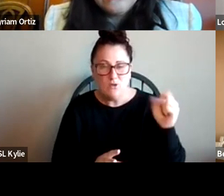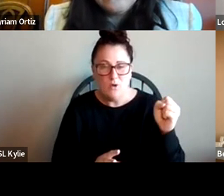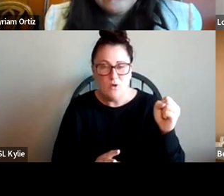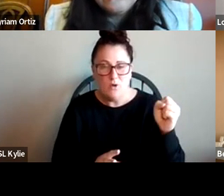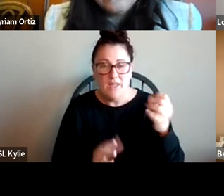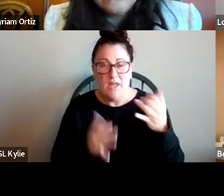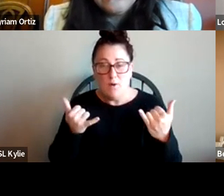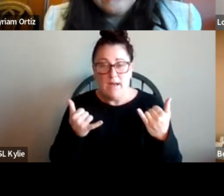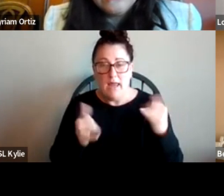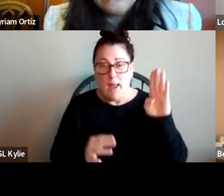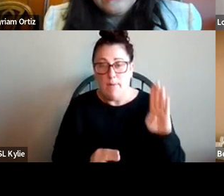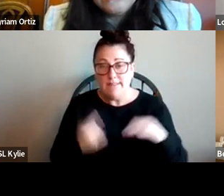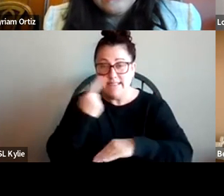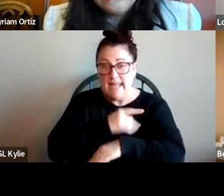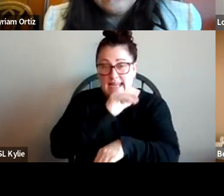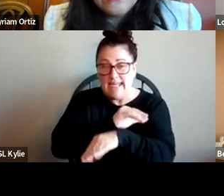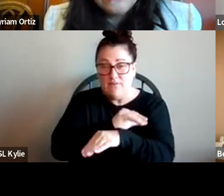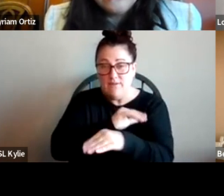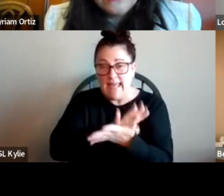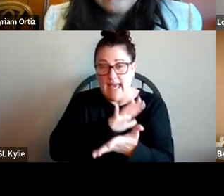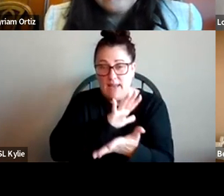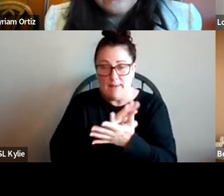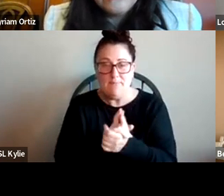I'm at Boston Day and Evening Academy.